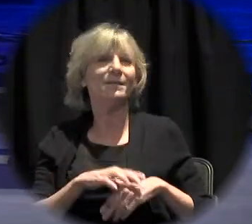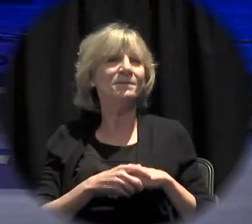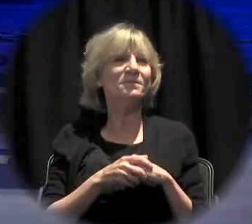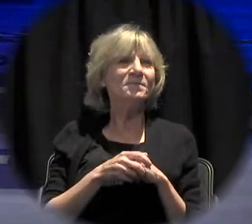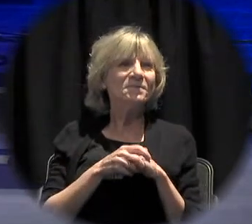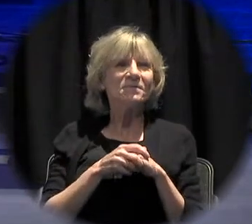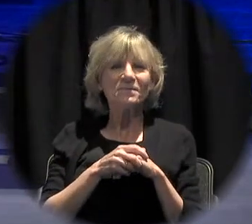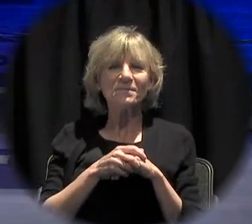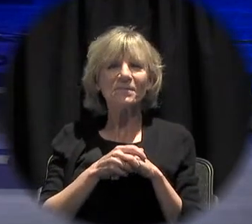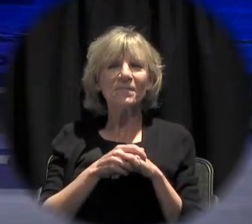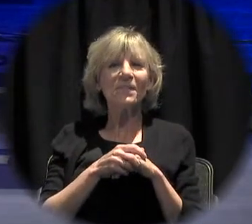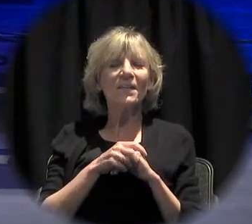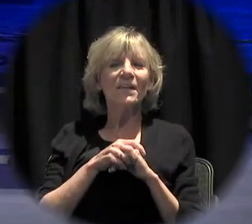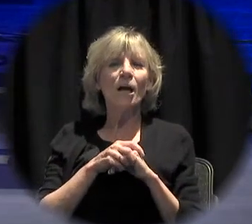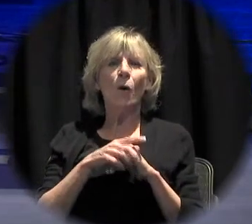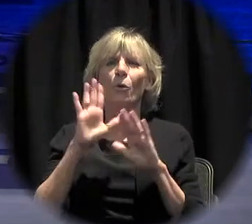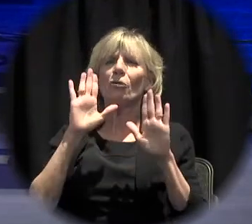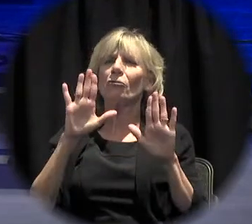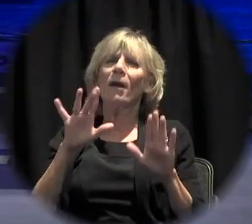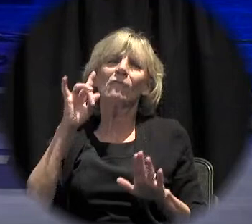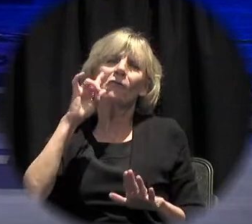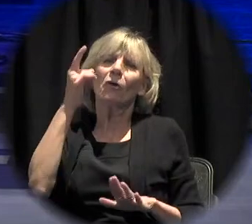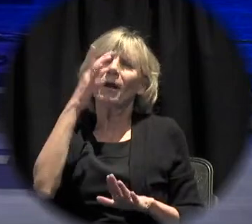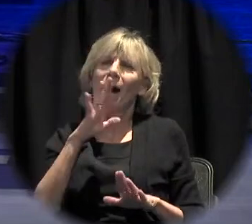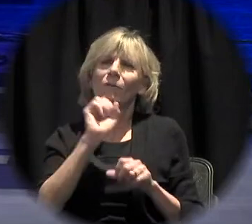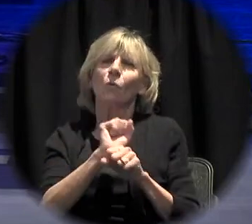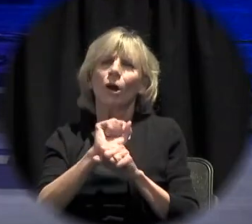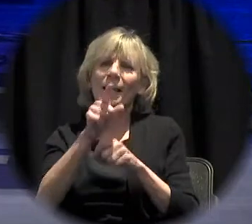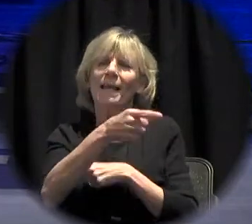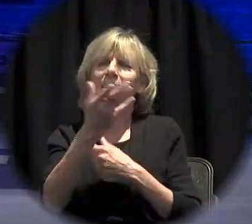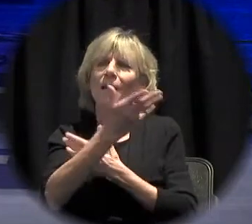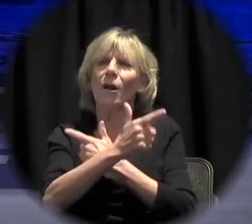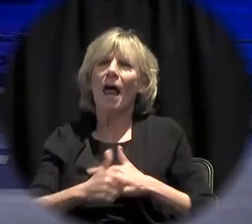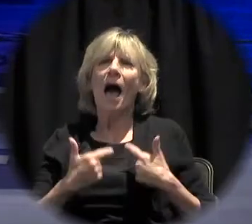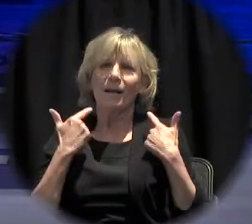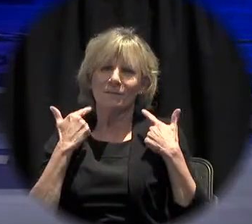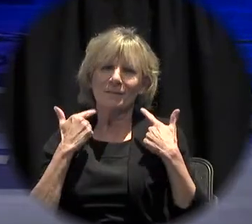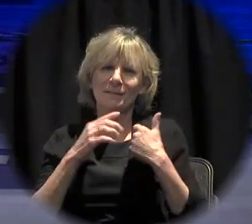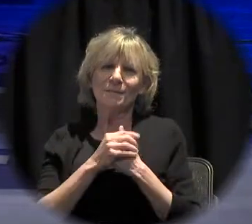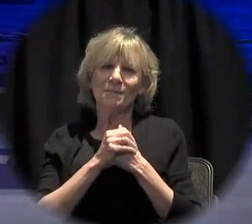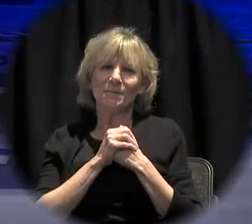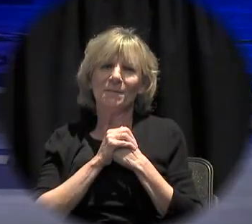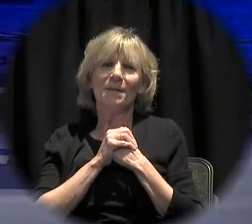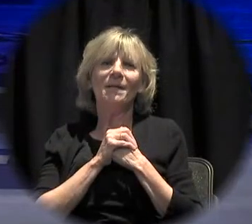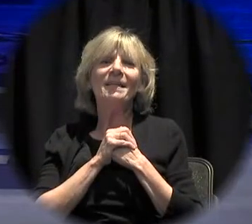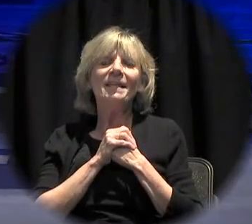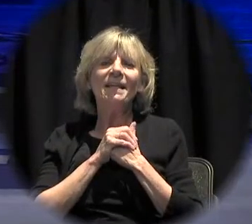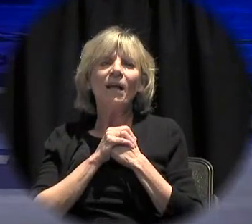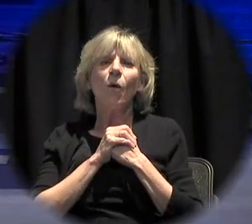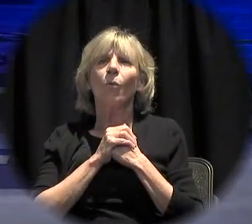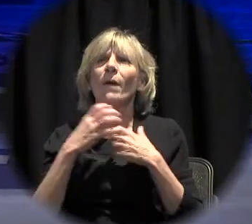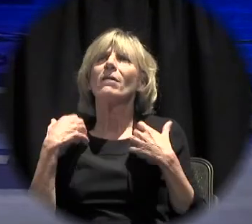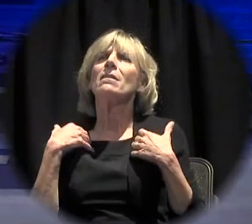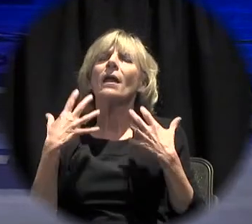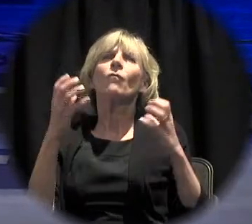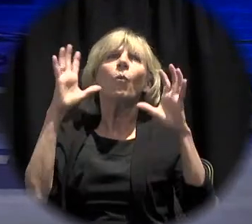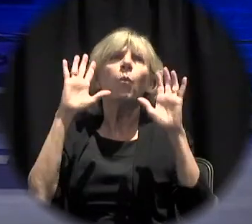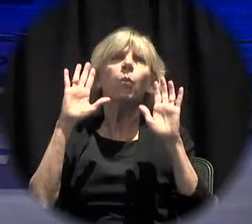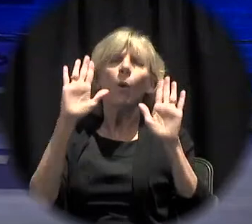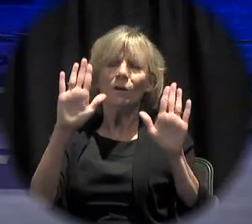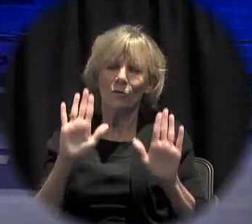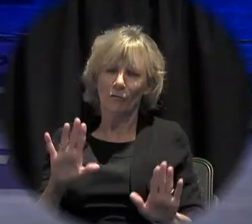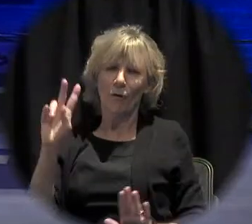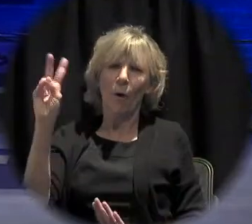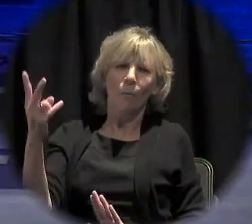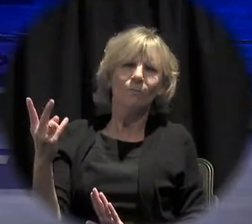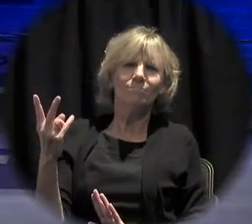Lord, and we're just grateful for God's work in their lives. You know, we have a lot of great memories, memories that